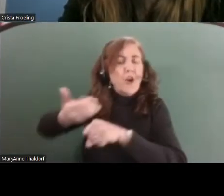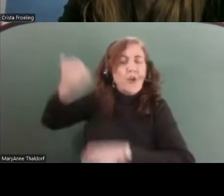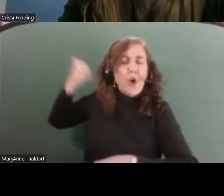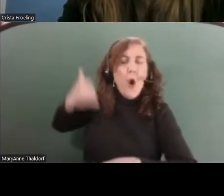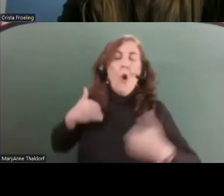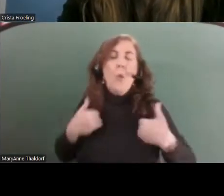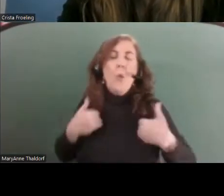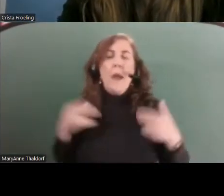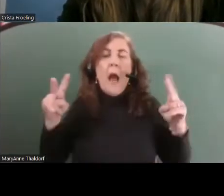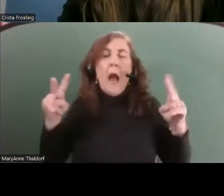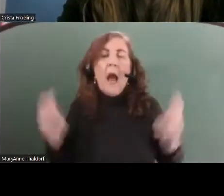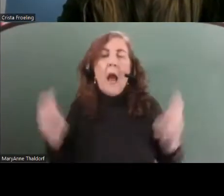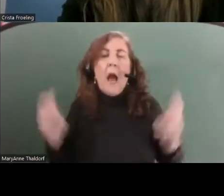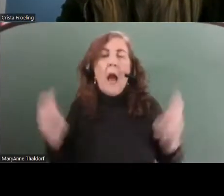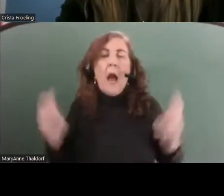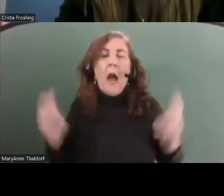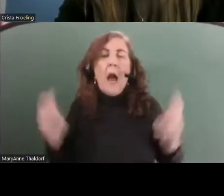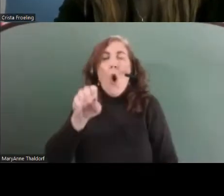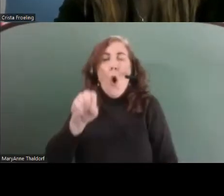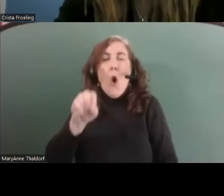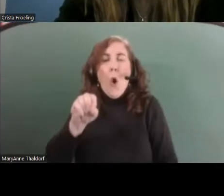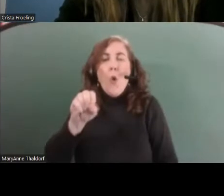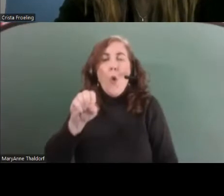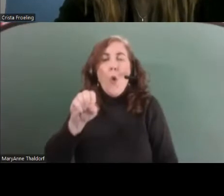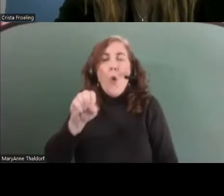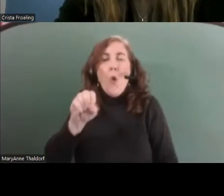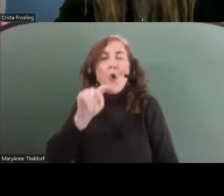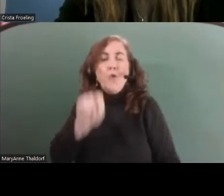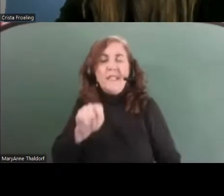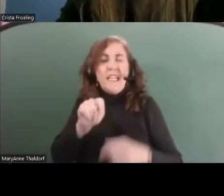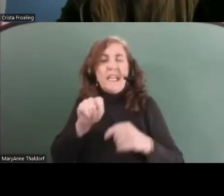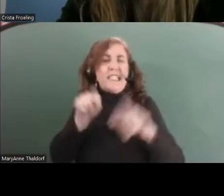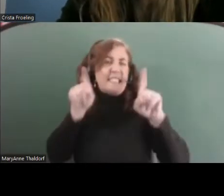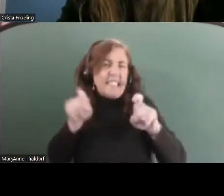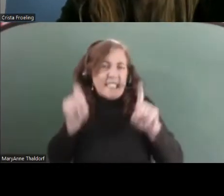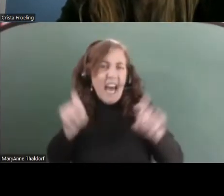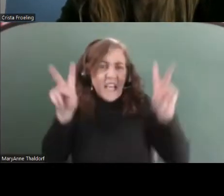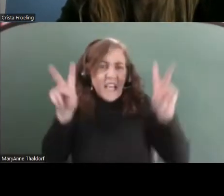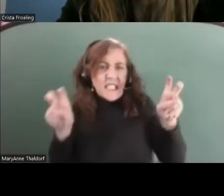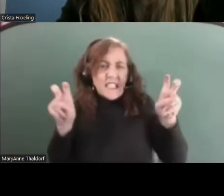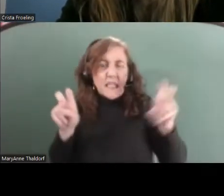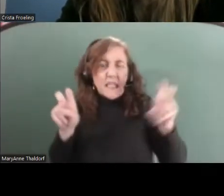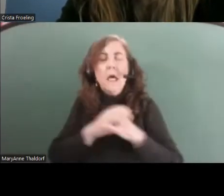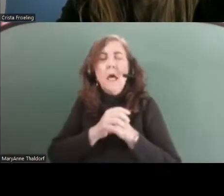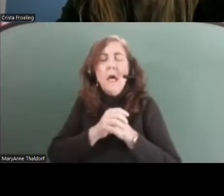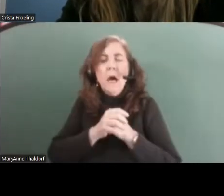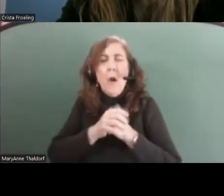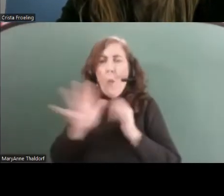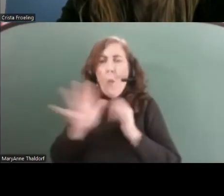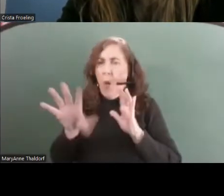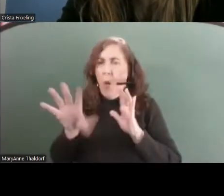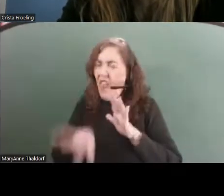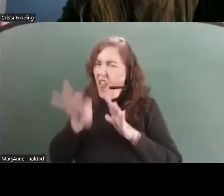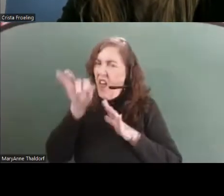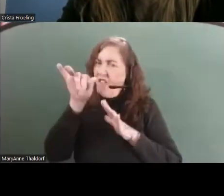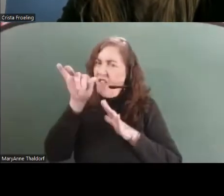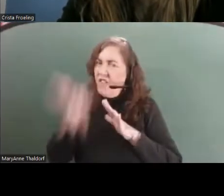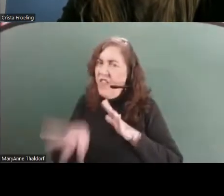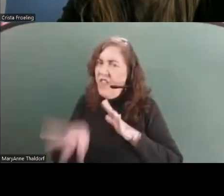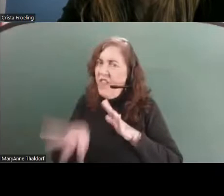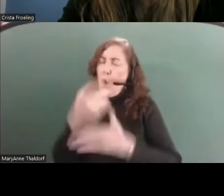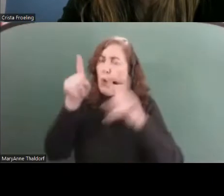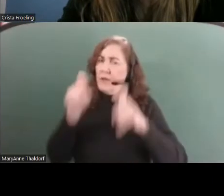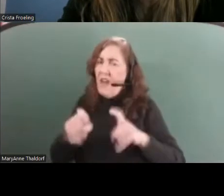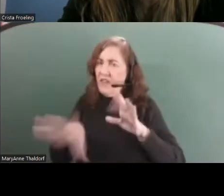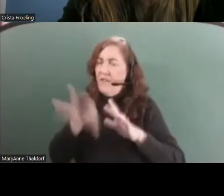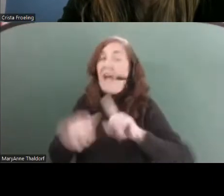And when that test was discovered, they found out that there was another type of hearing loss, and